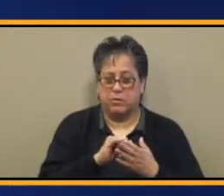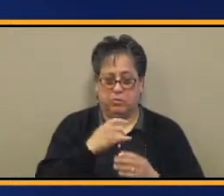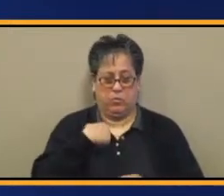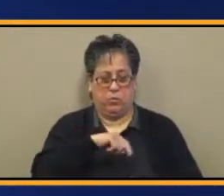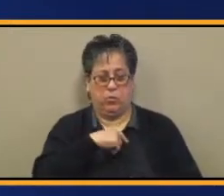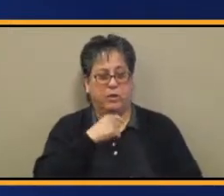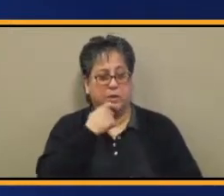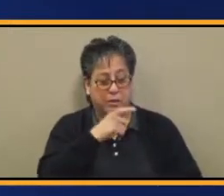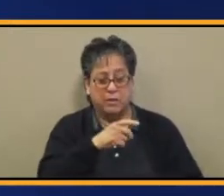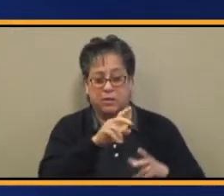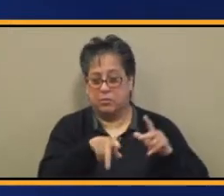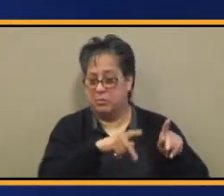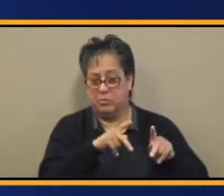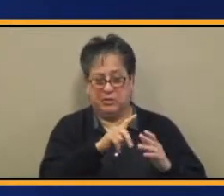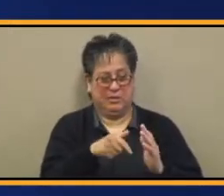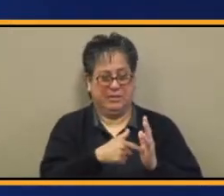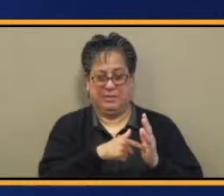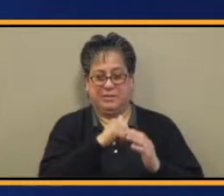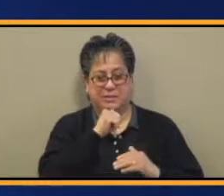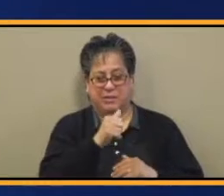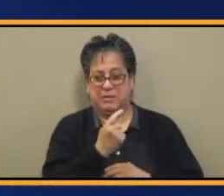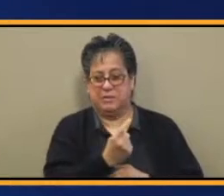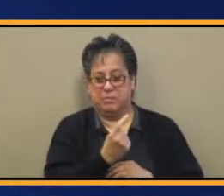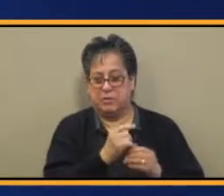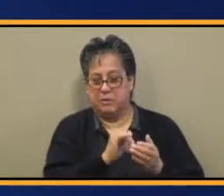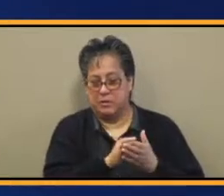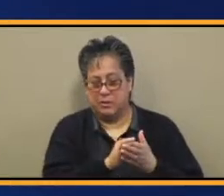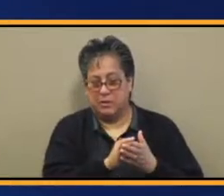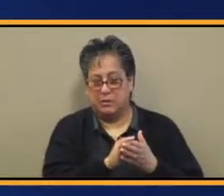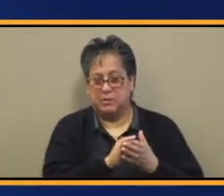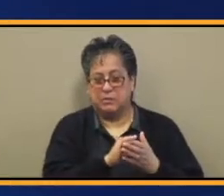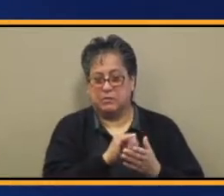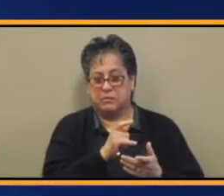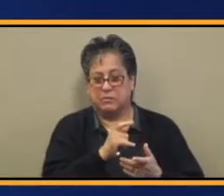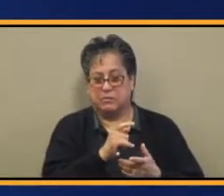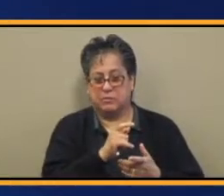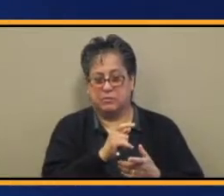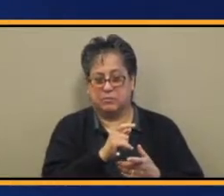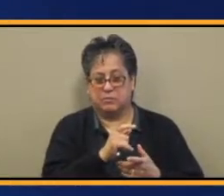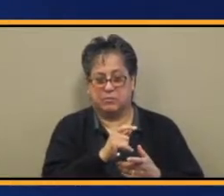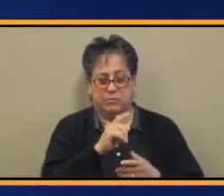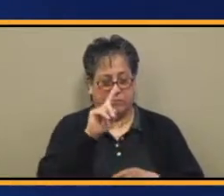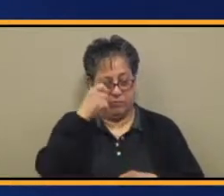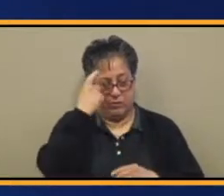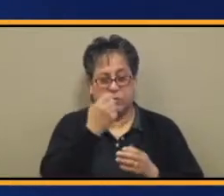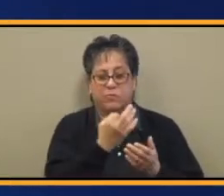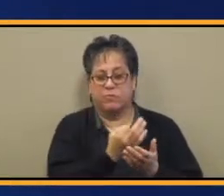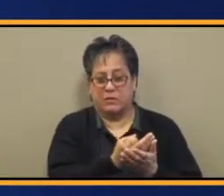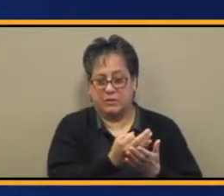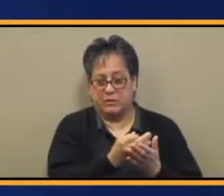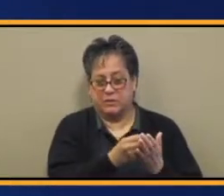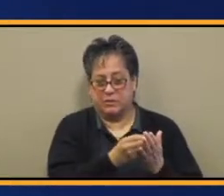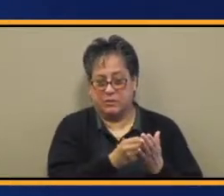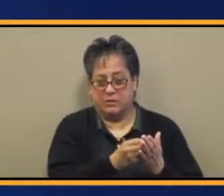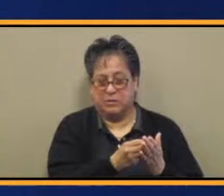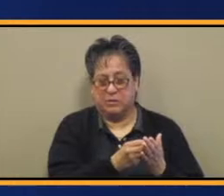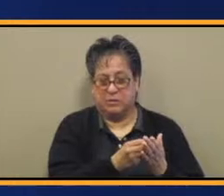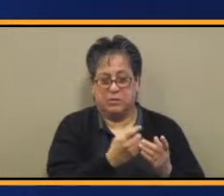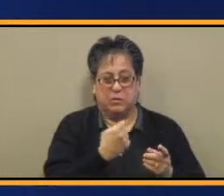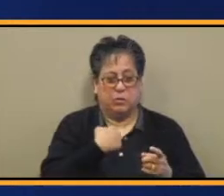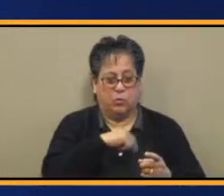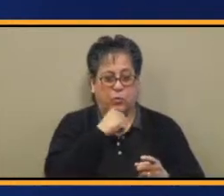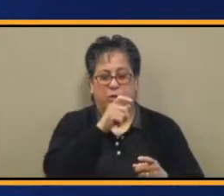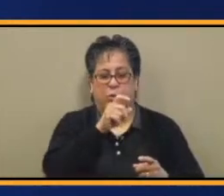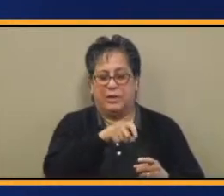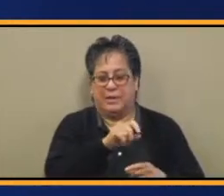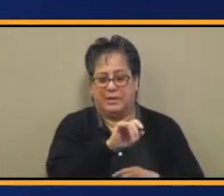tell the public that this is not something that is tied to federal funding at all. Federal funding is not necessary. Like, we don't need this